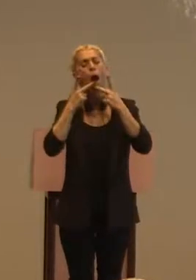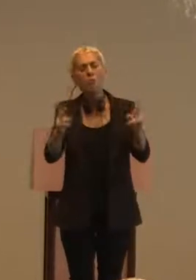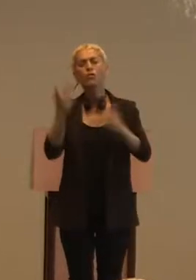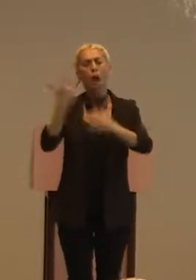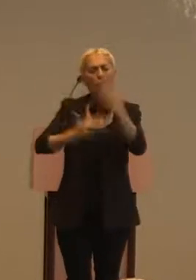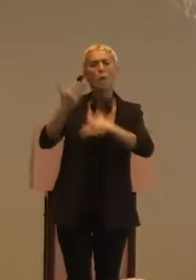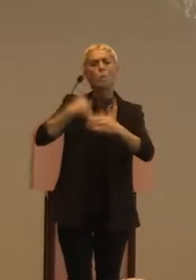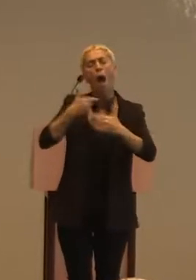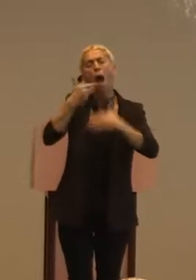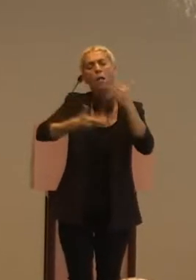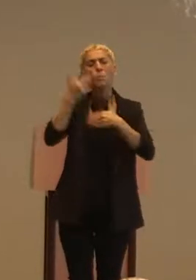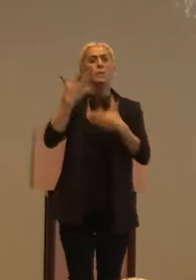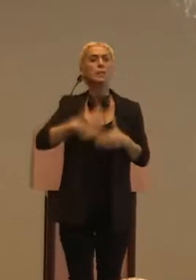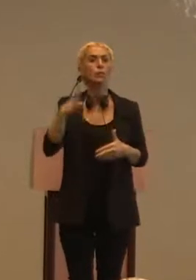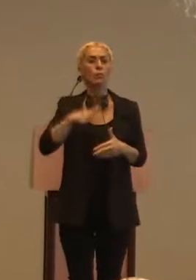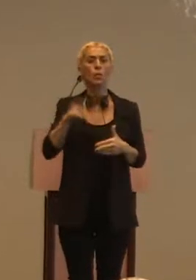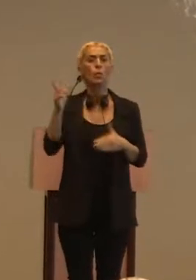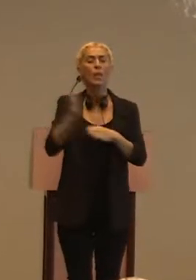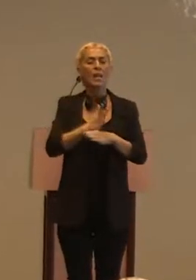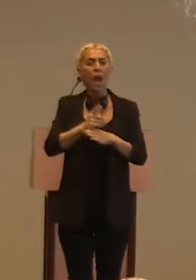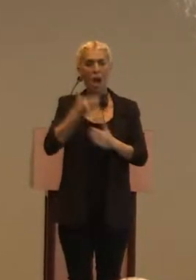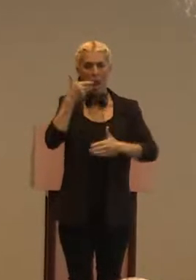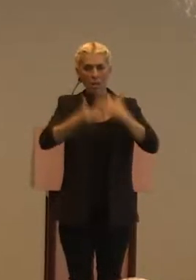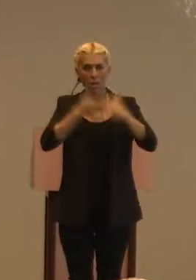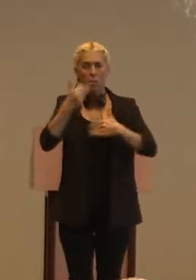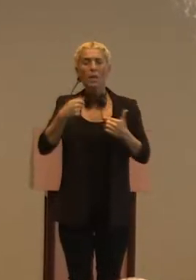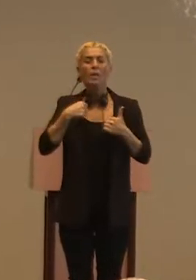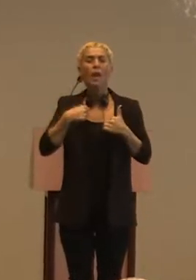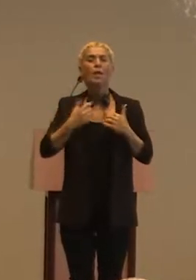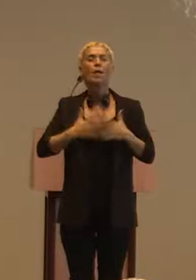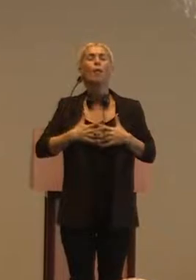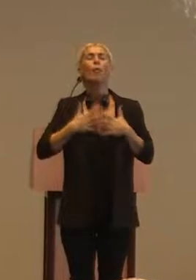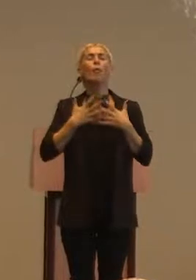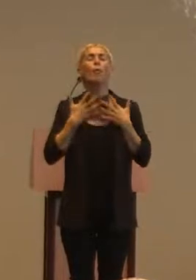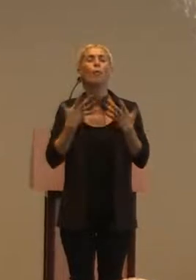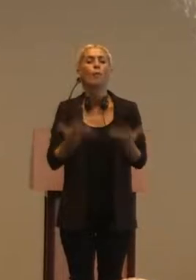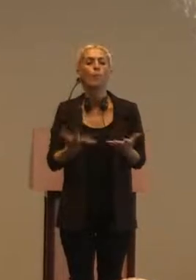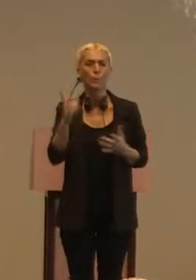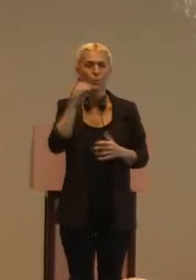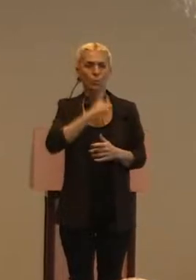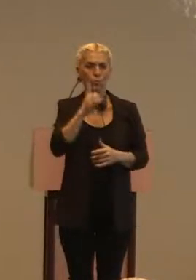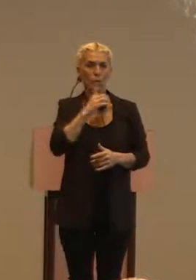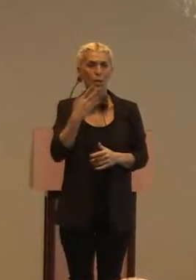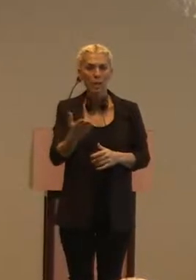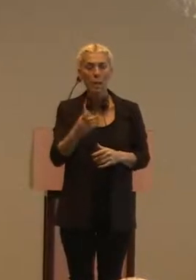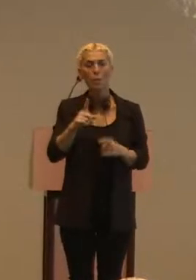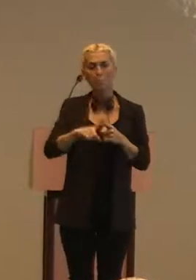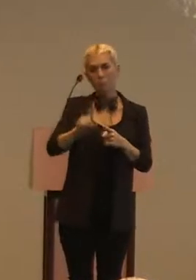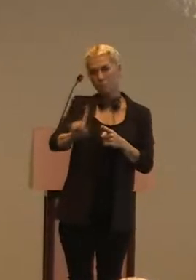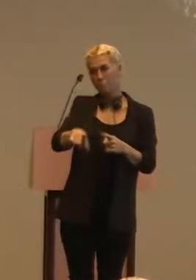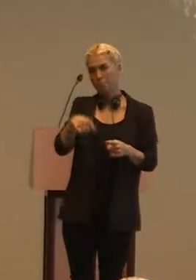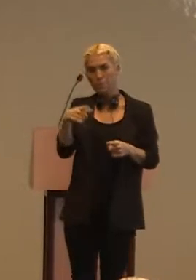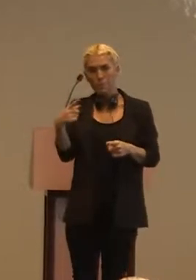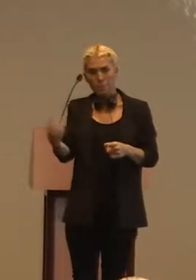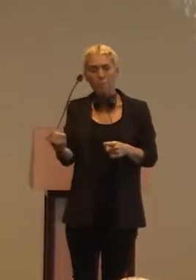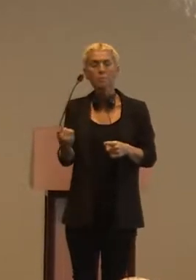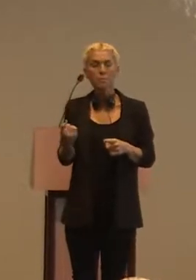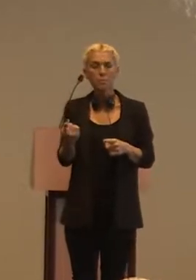said no i want to tell this because it healed them to talk about it they said